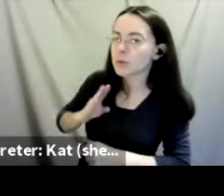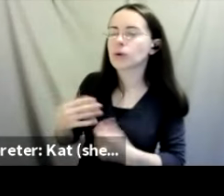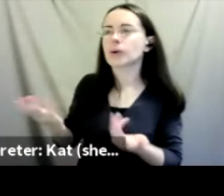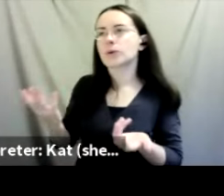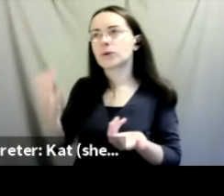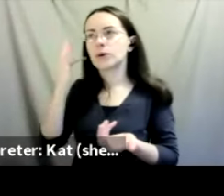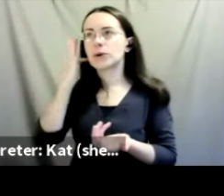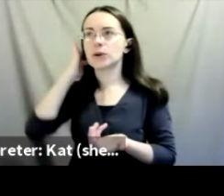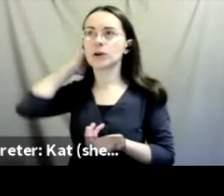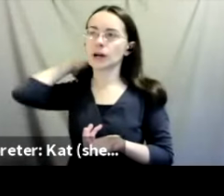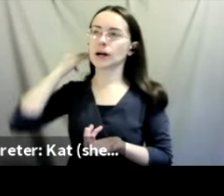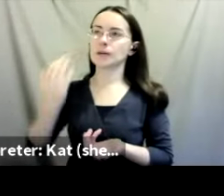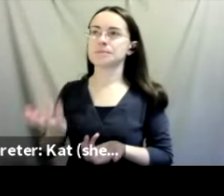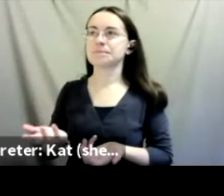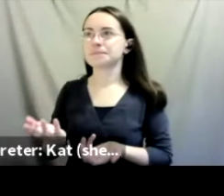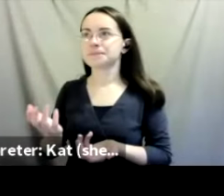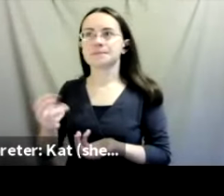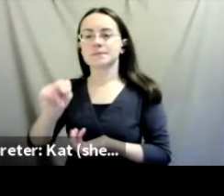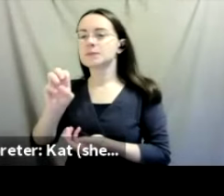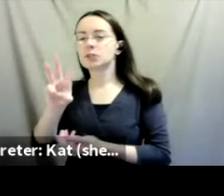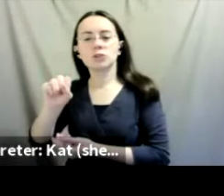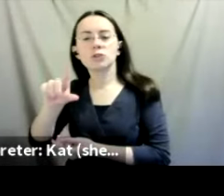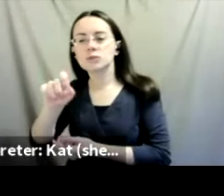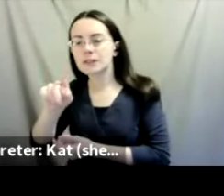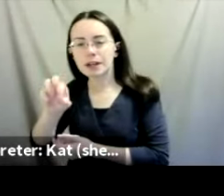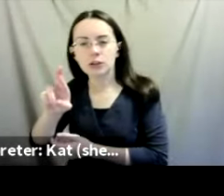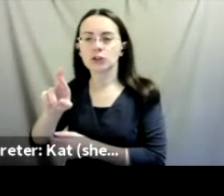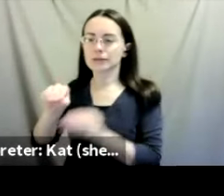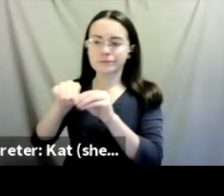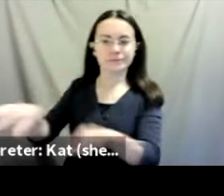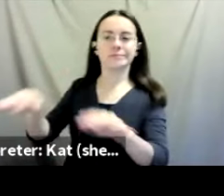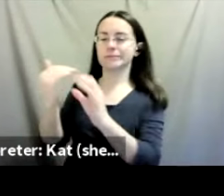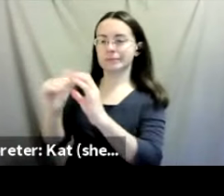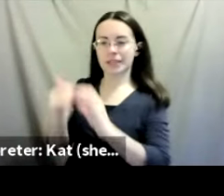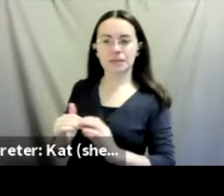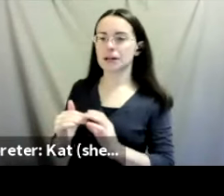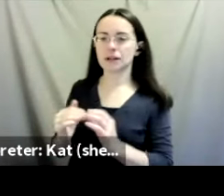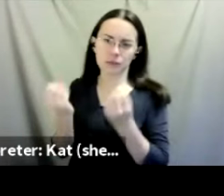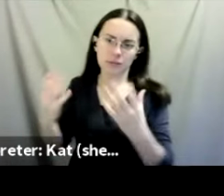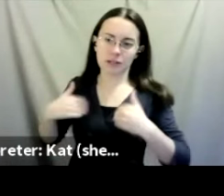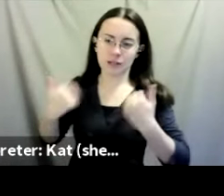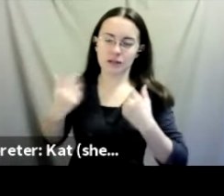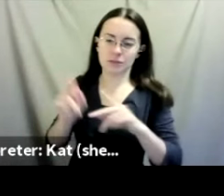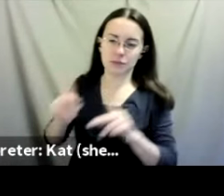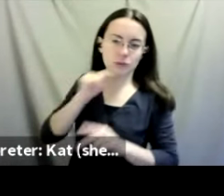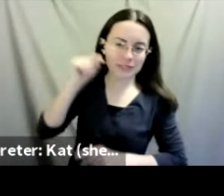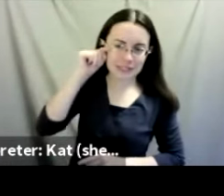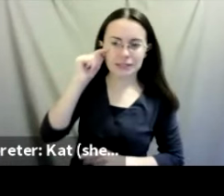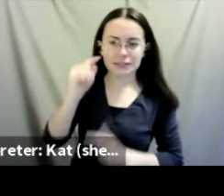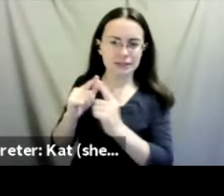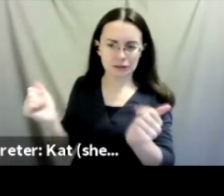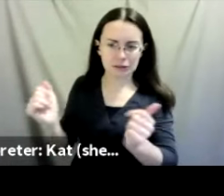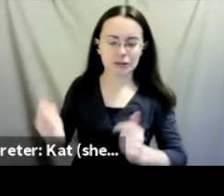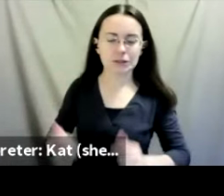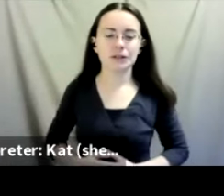a newsletter that goes out to a listserv of lots of young people, teenagers.